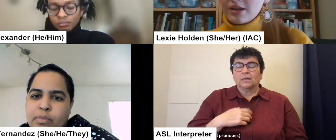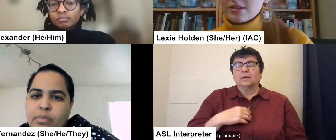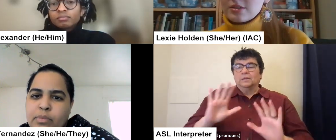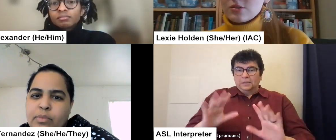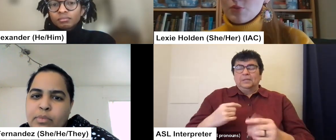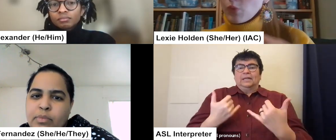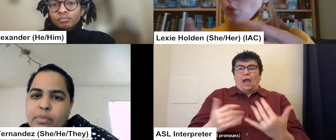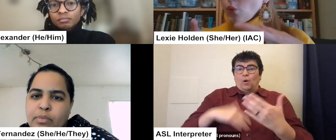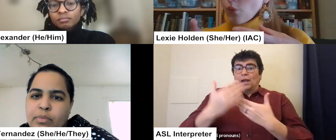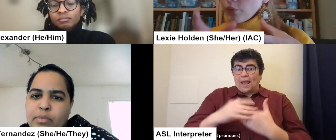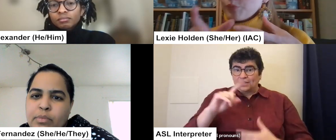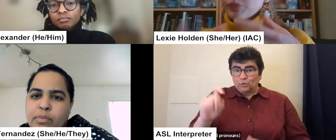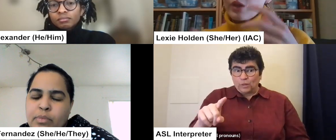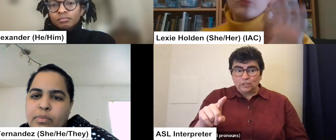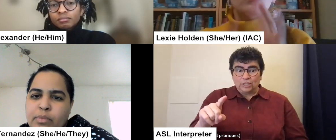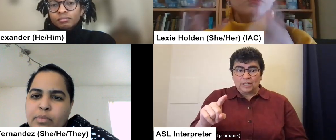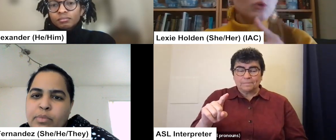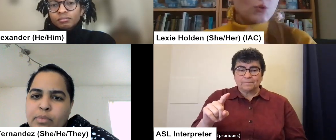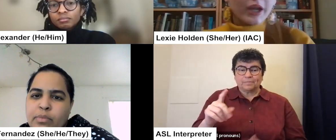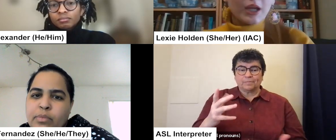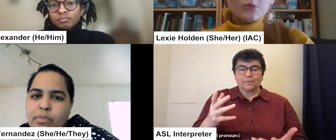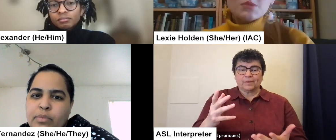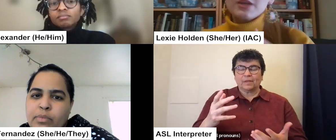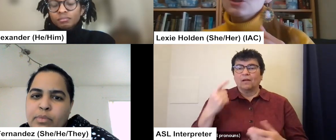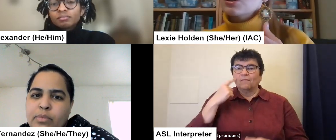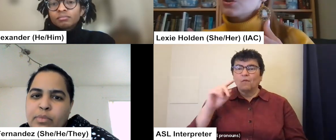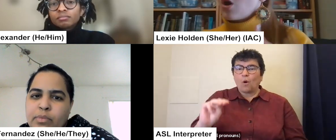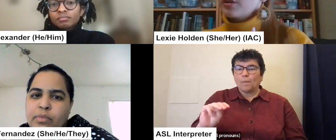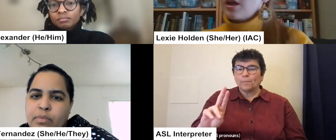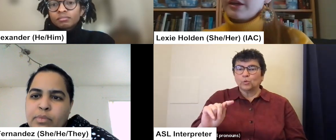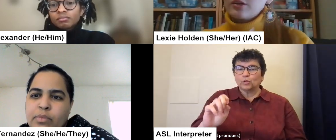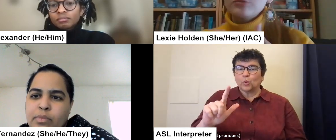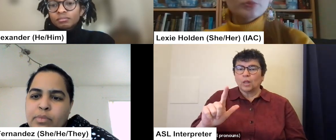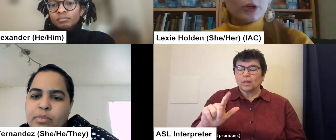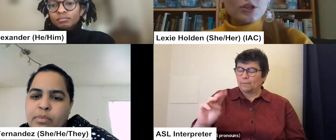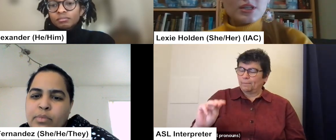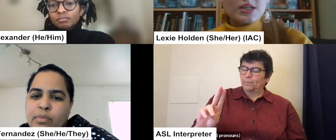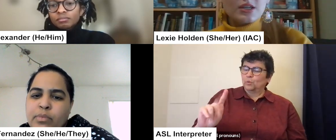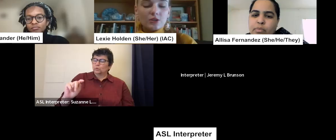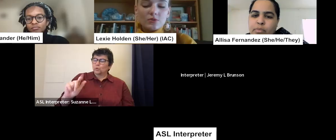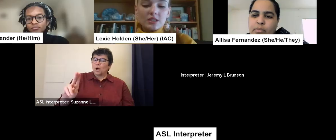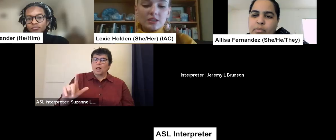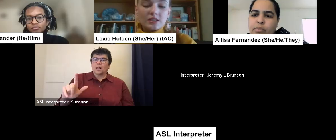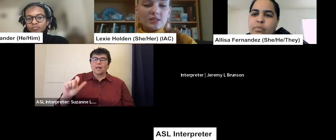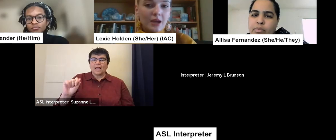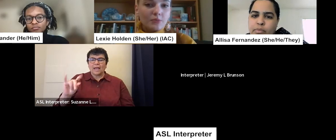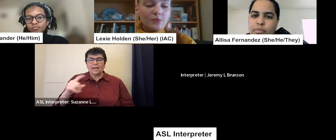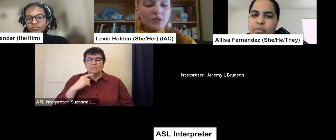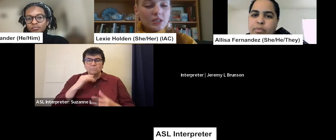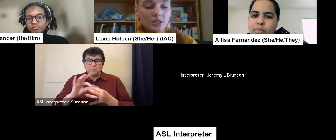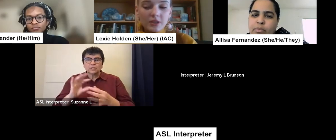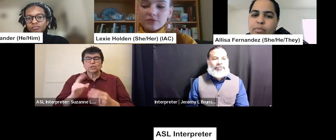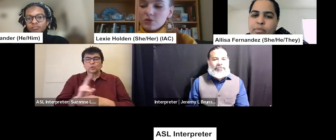want to ask is, and mutual aid was mentioned, online food purchasing using